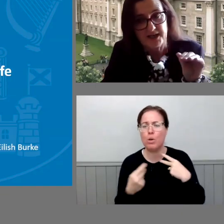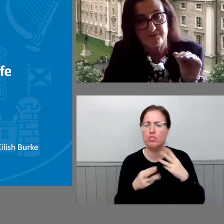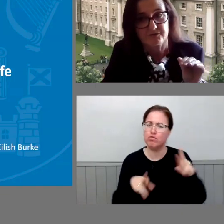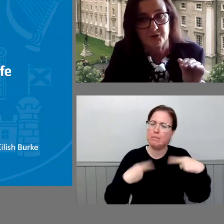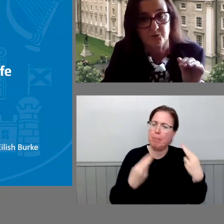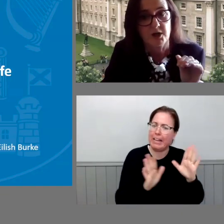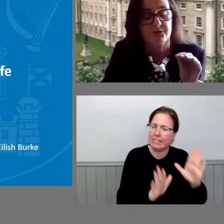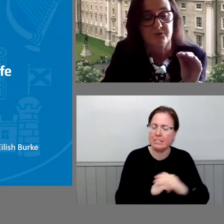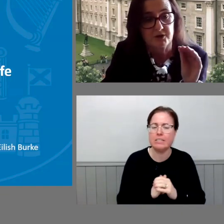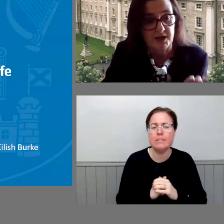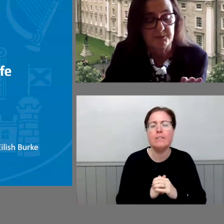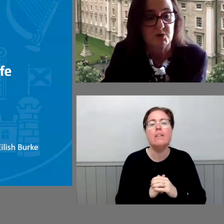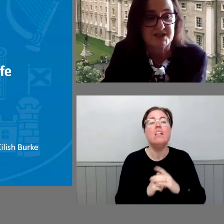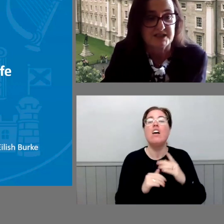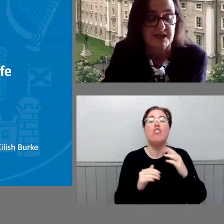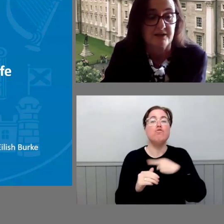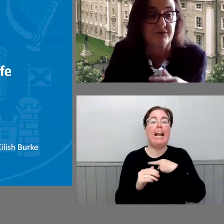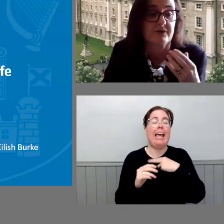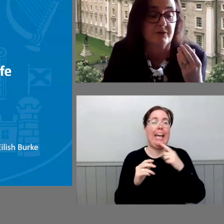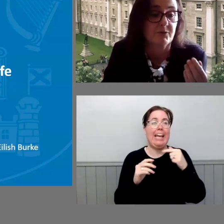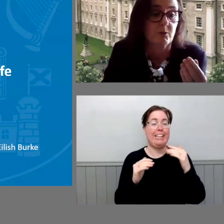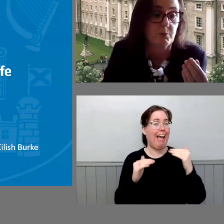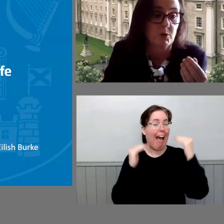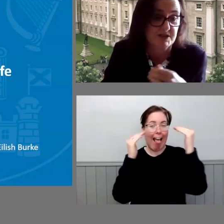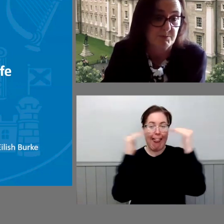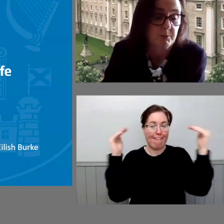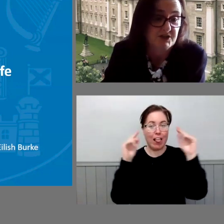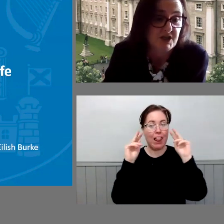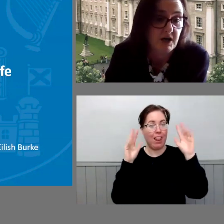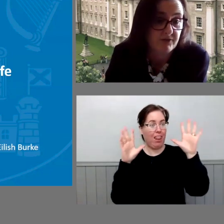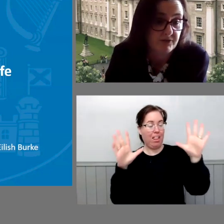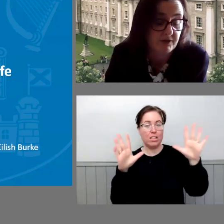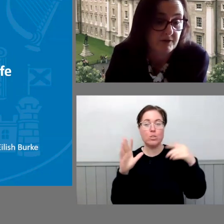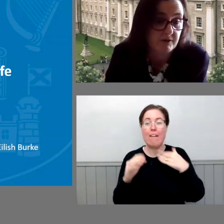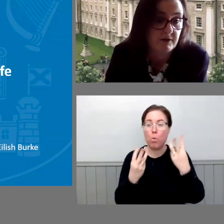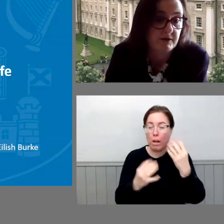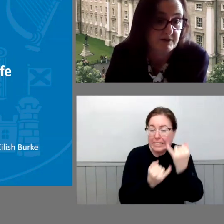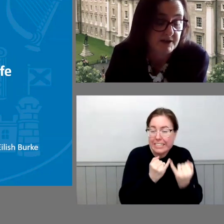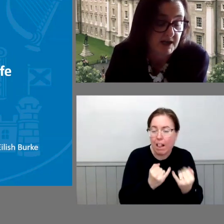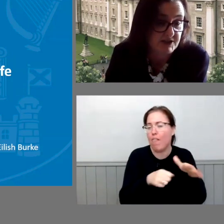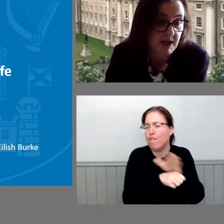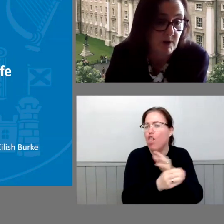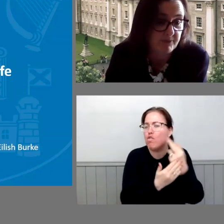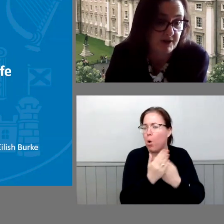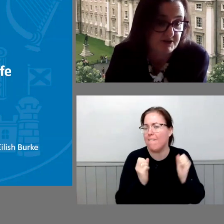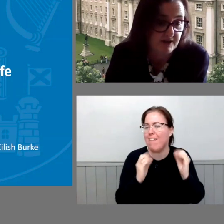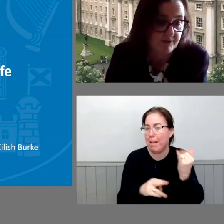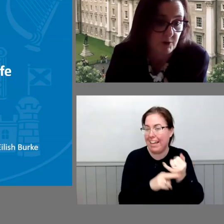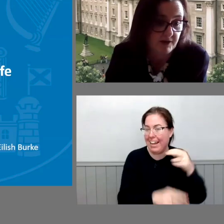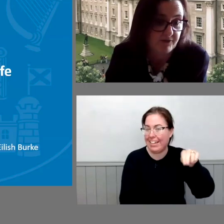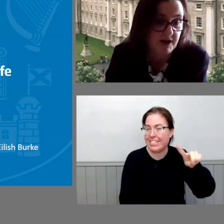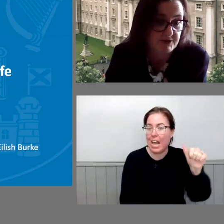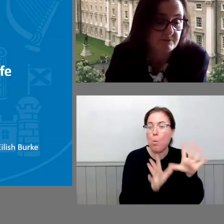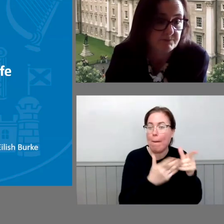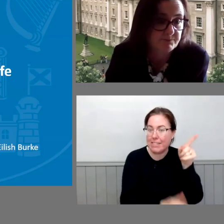very high-level view, so if you'd like more details, the full report is published on the NDA website,